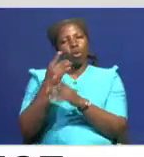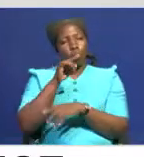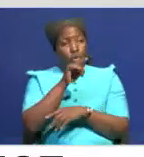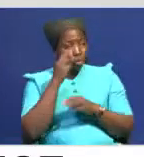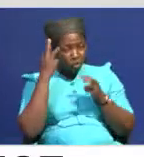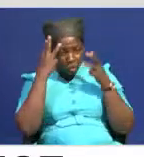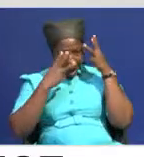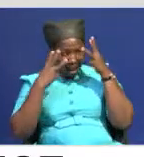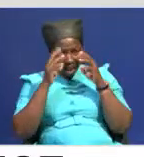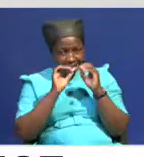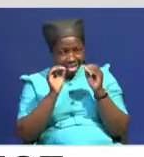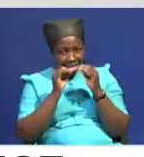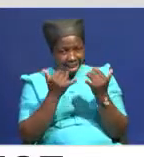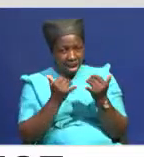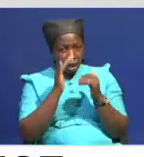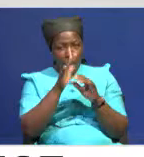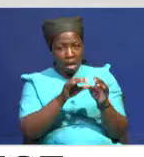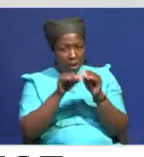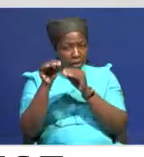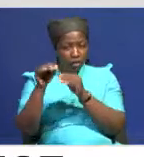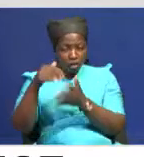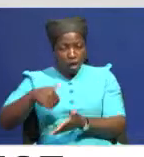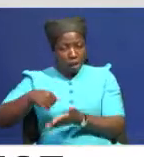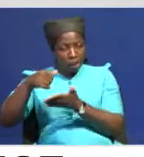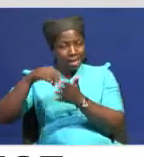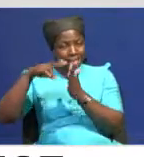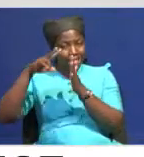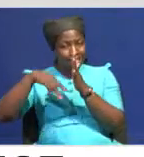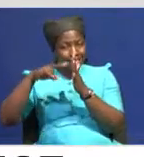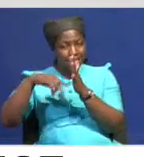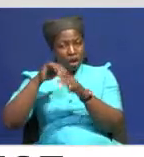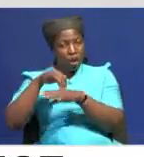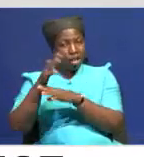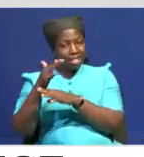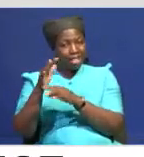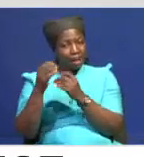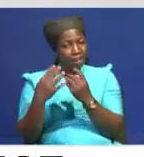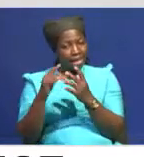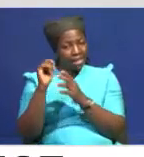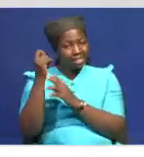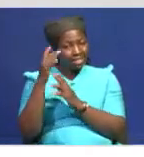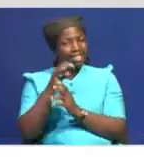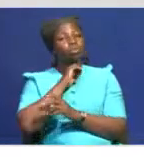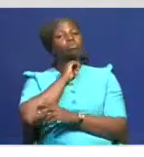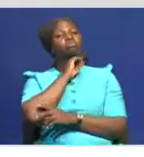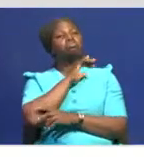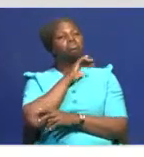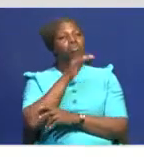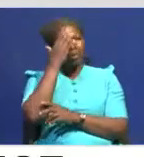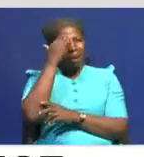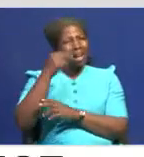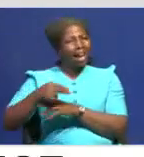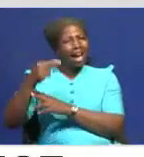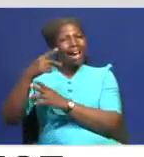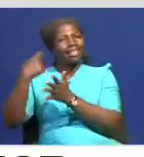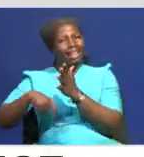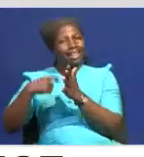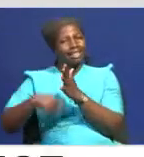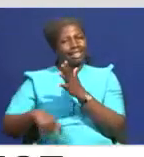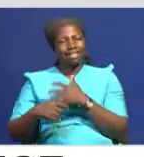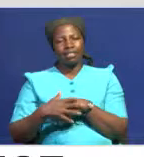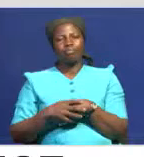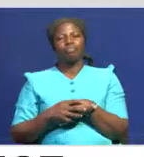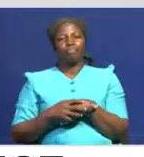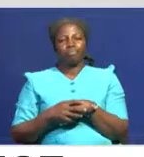now that we'll be heading for the budget reading on Thursday? And many Kenyans are complaining on the high taxes. Don't you say